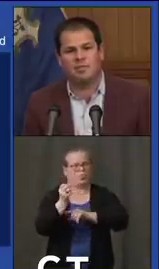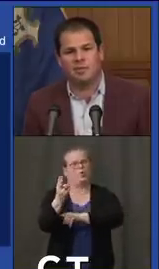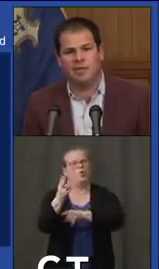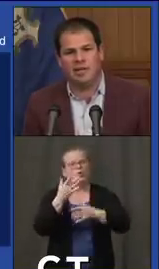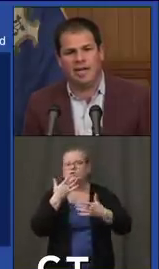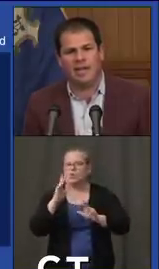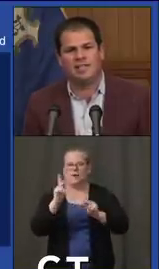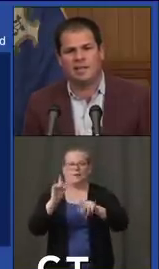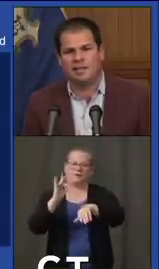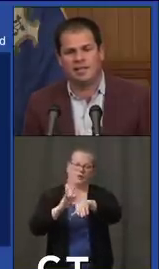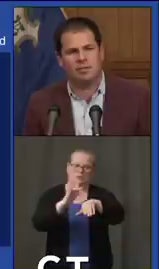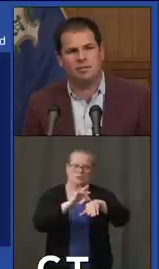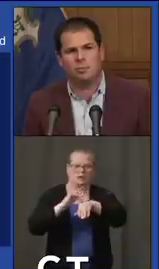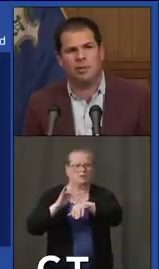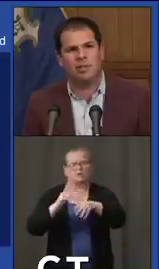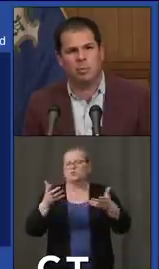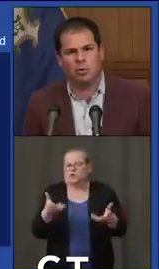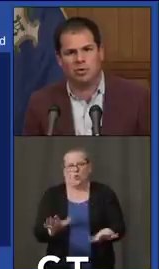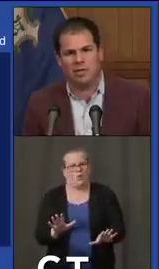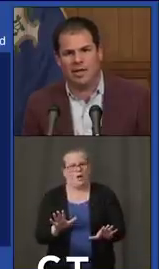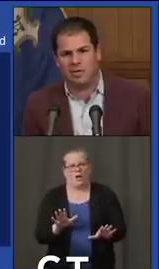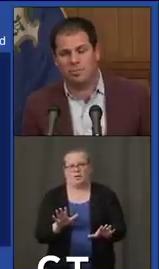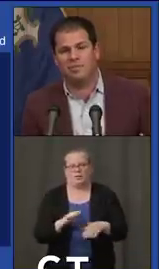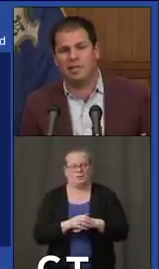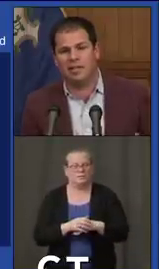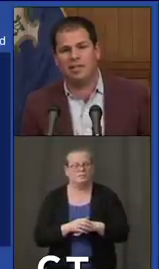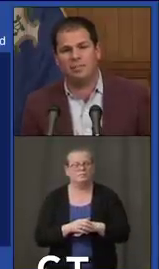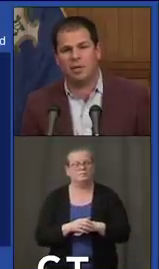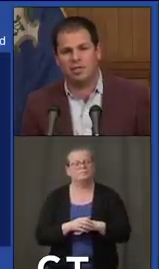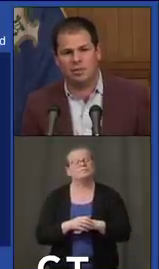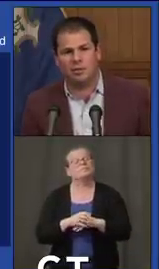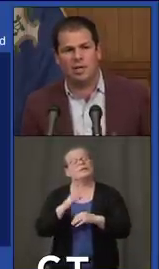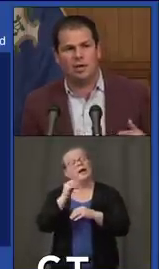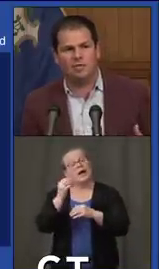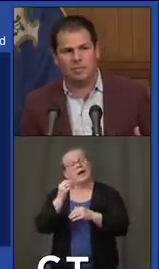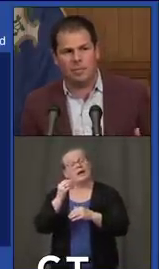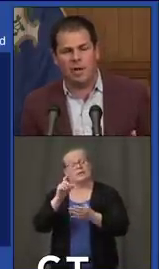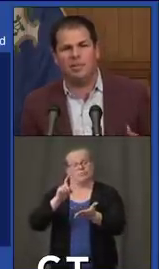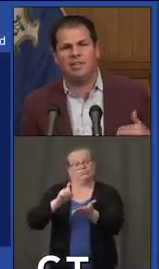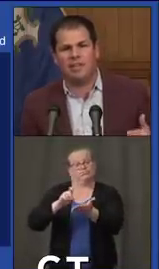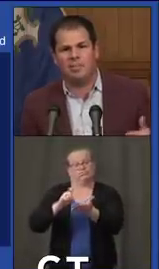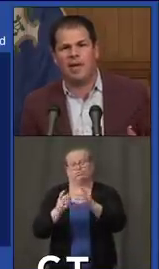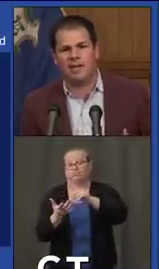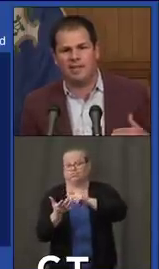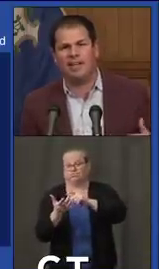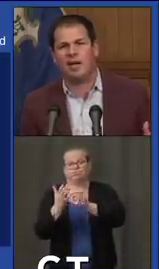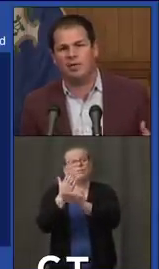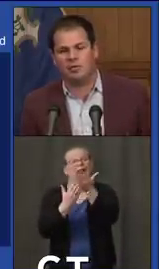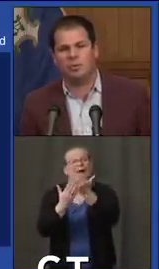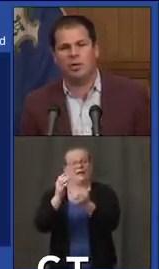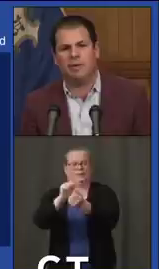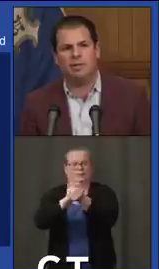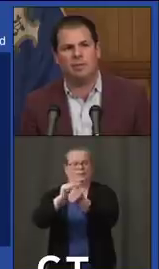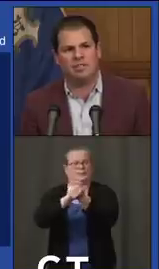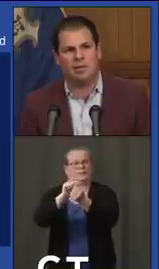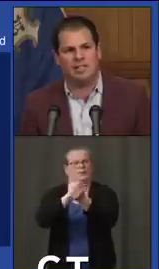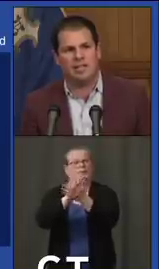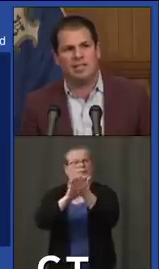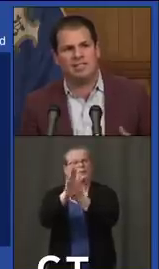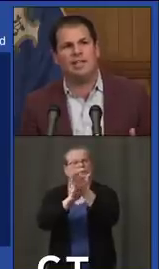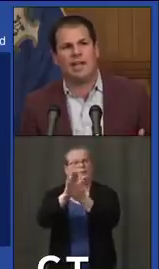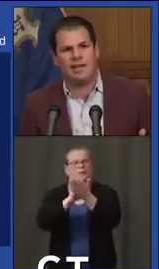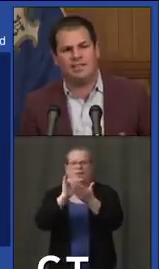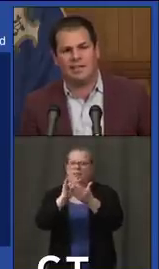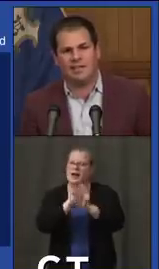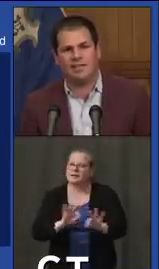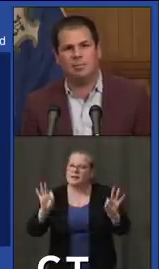done some surveying. Hand sanitizer is really important in terms of cleanliness, but also from the public to get back and to get comfortable going into restaurants.